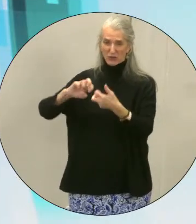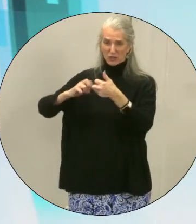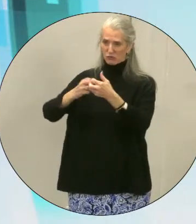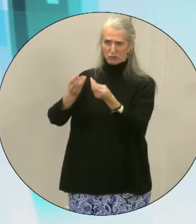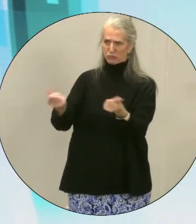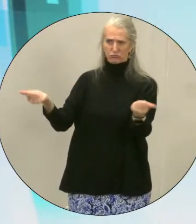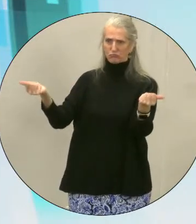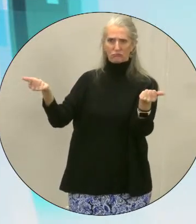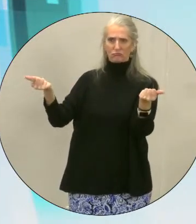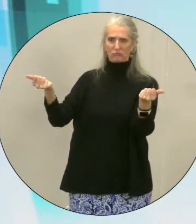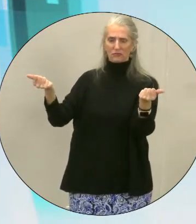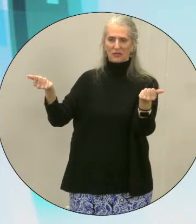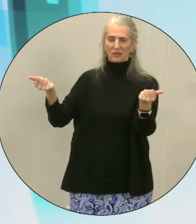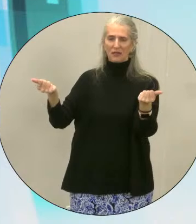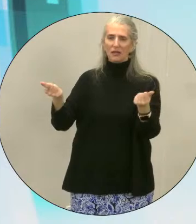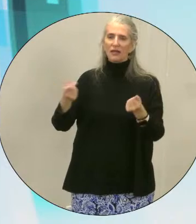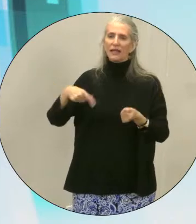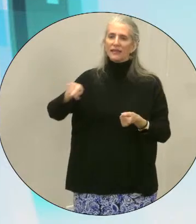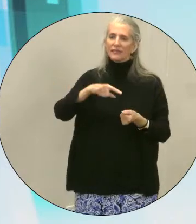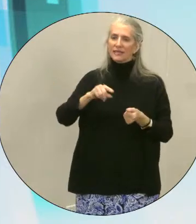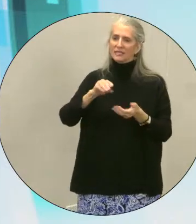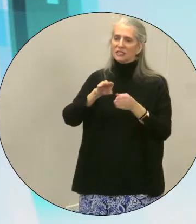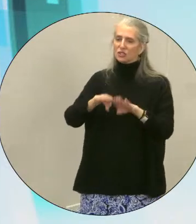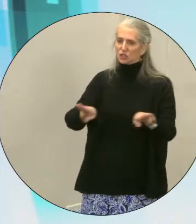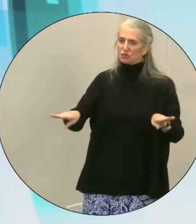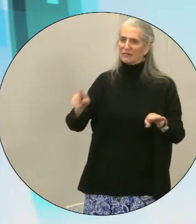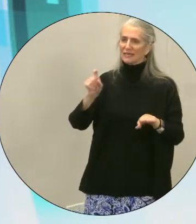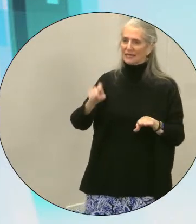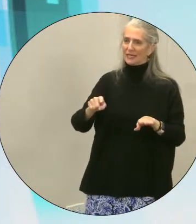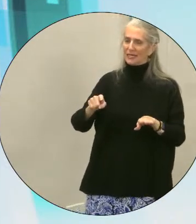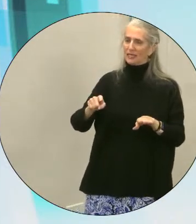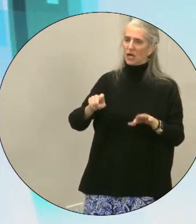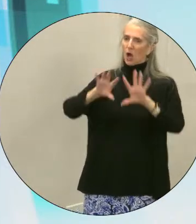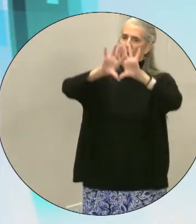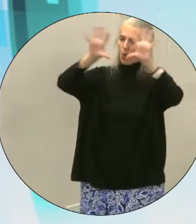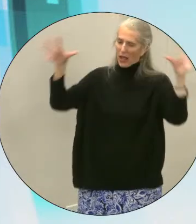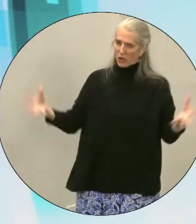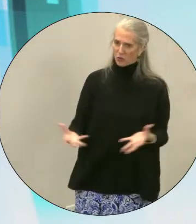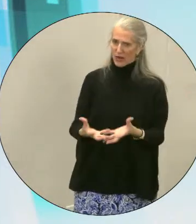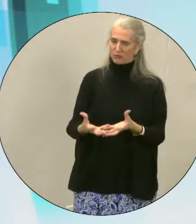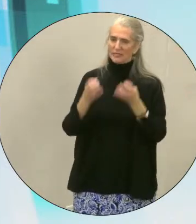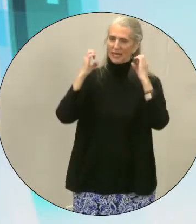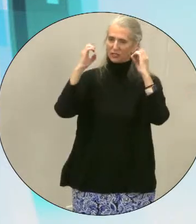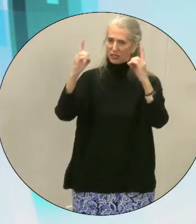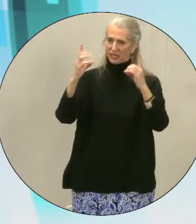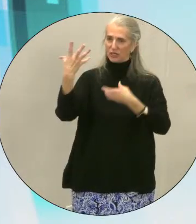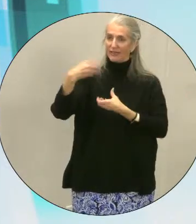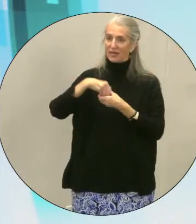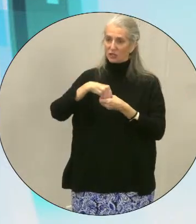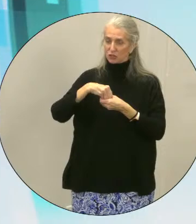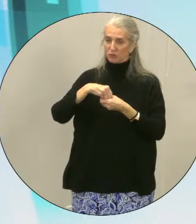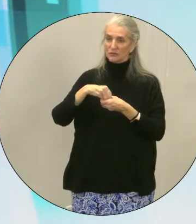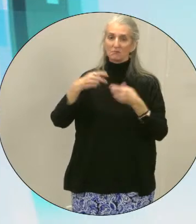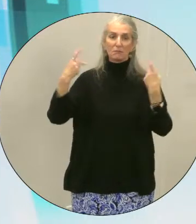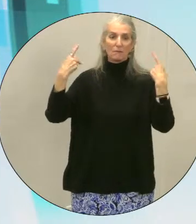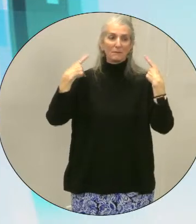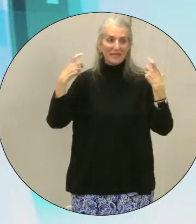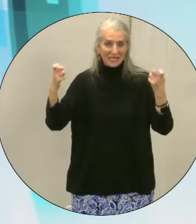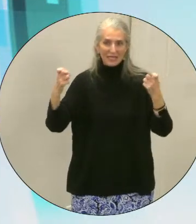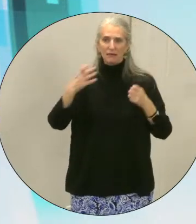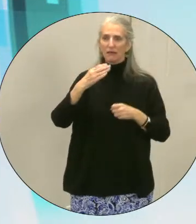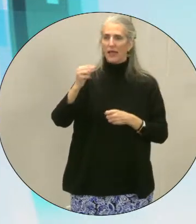disappeared. These children need a well-rounded education that includes PE and